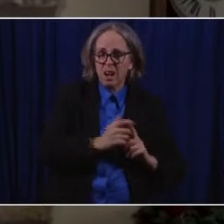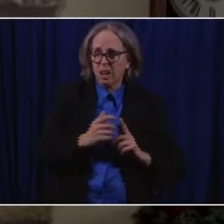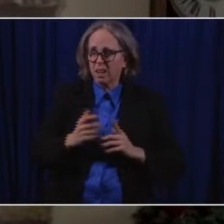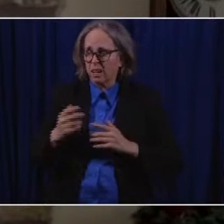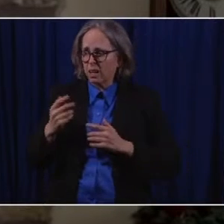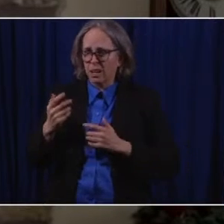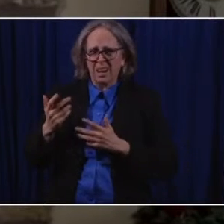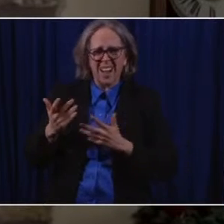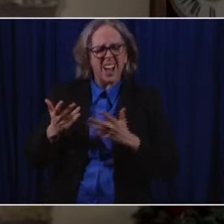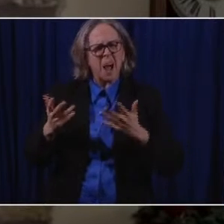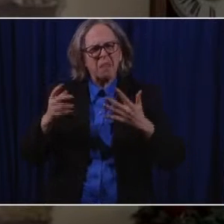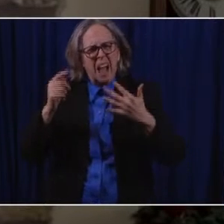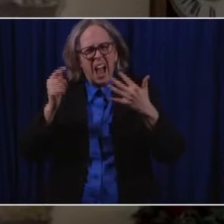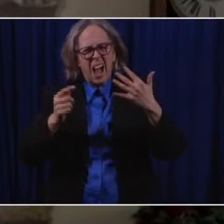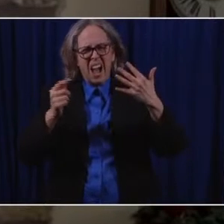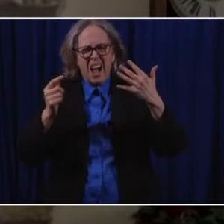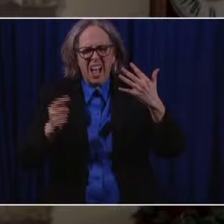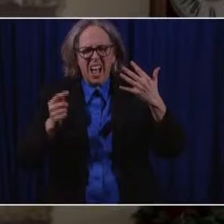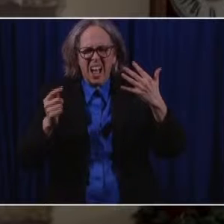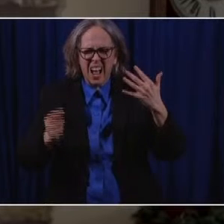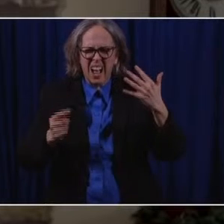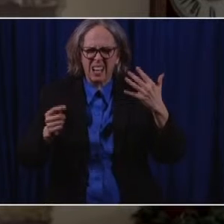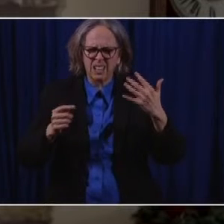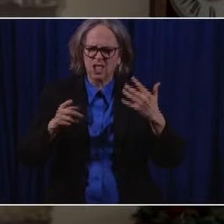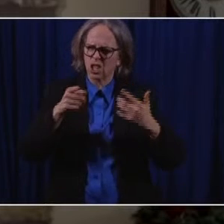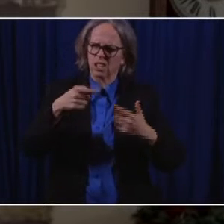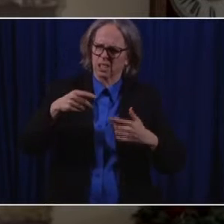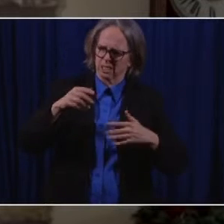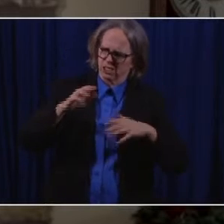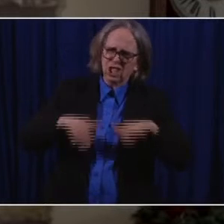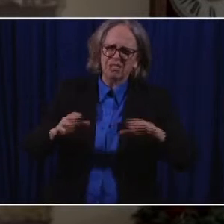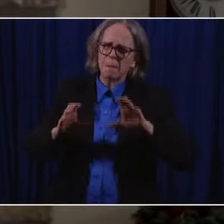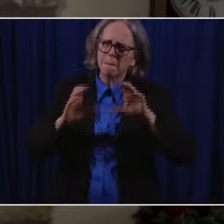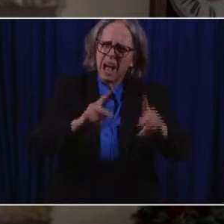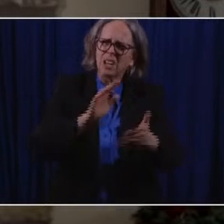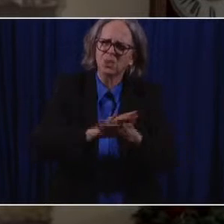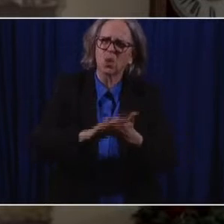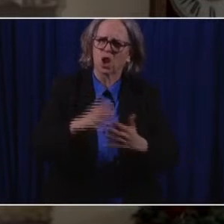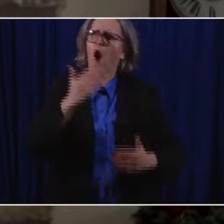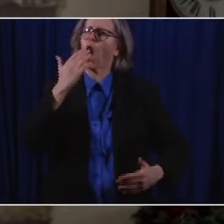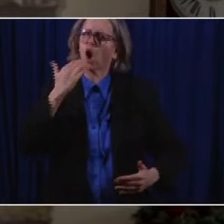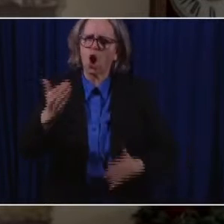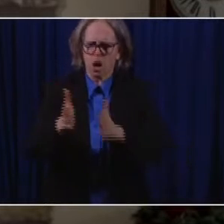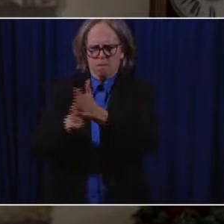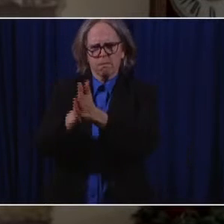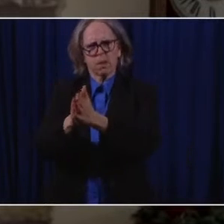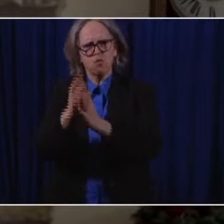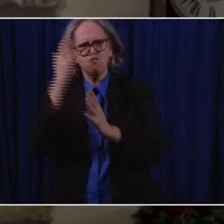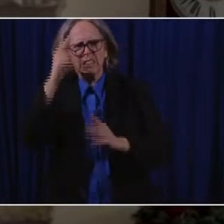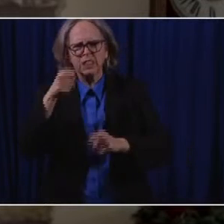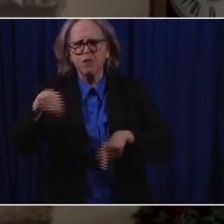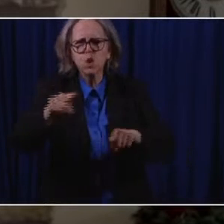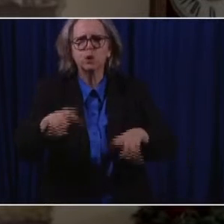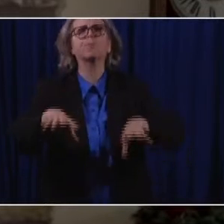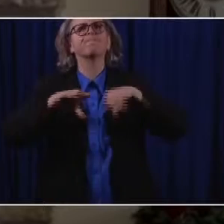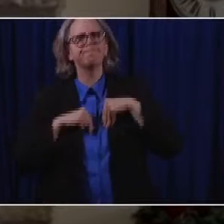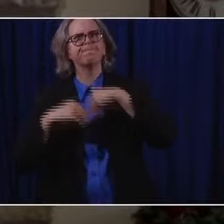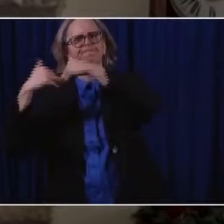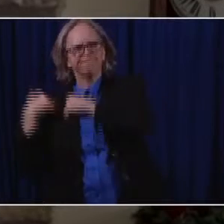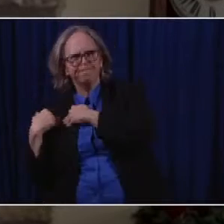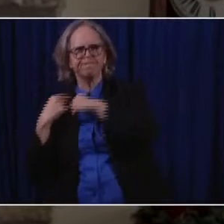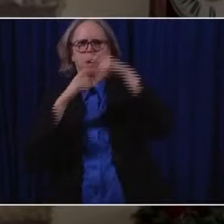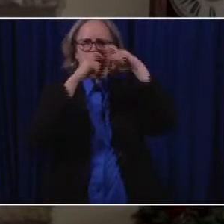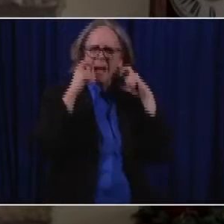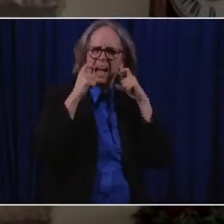ought to be an incentive for all of us to get these numbers down. I was asked earlier, as you heard, do I feel good? Do I